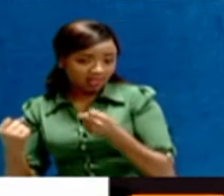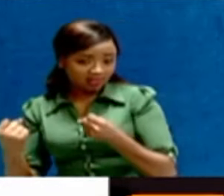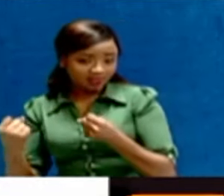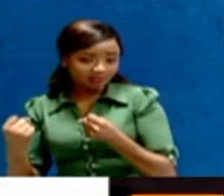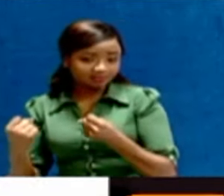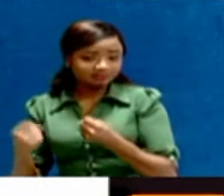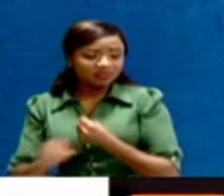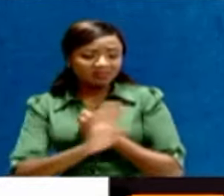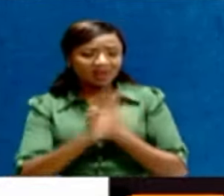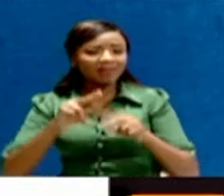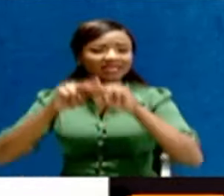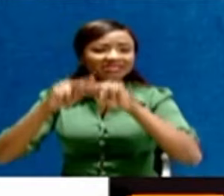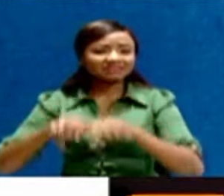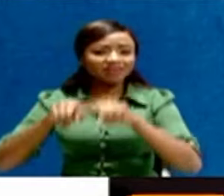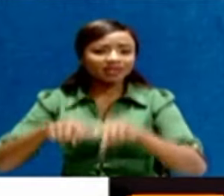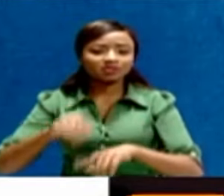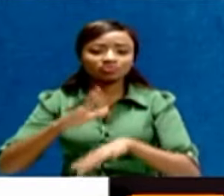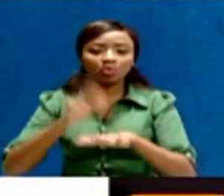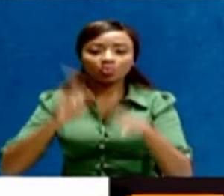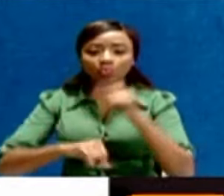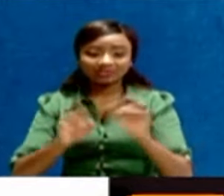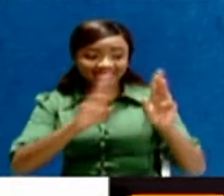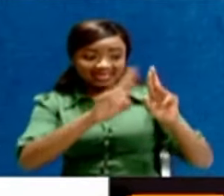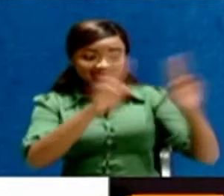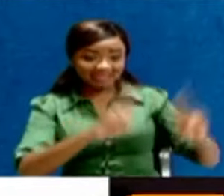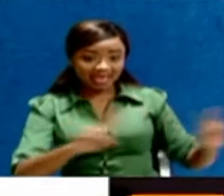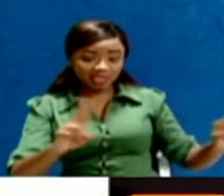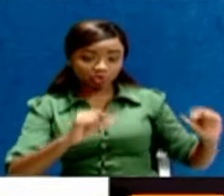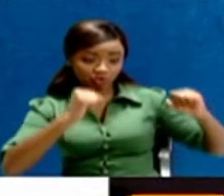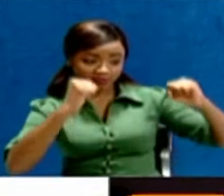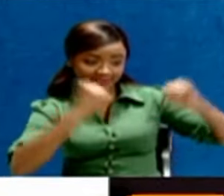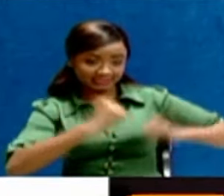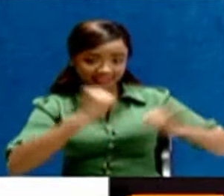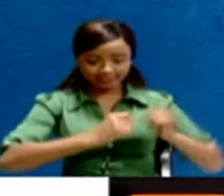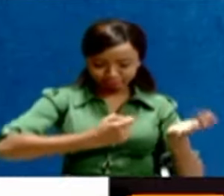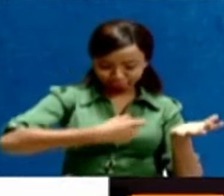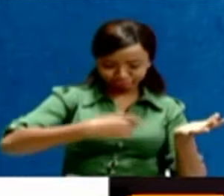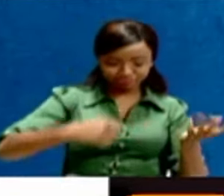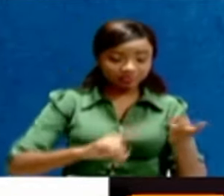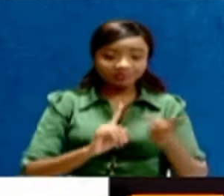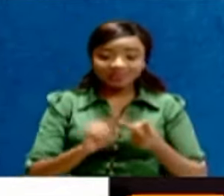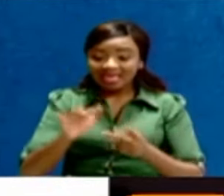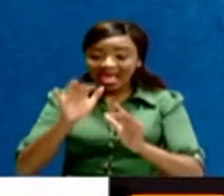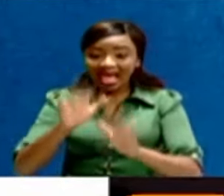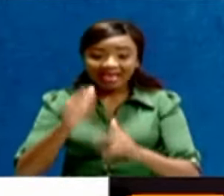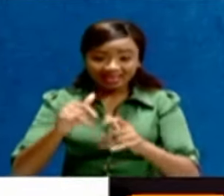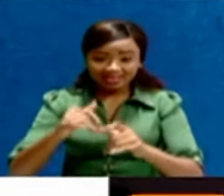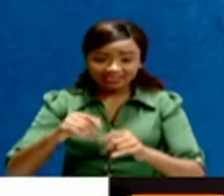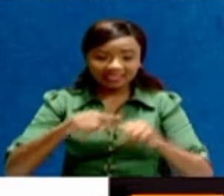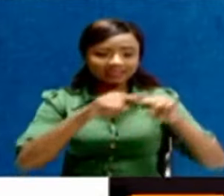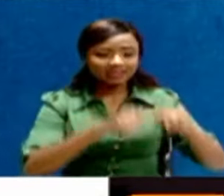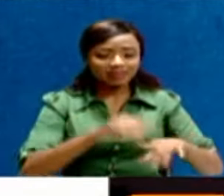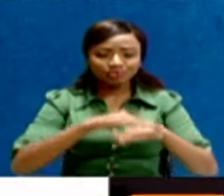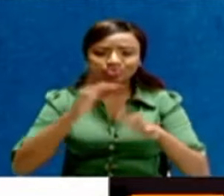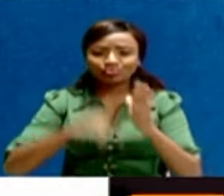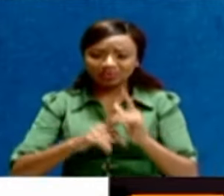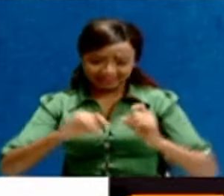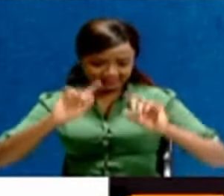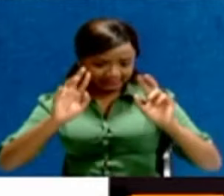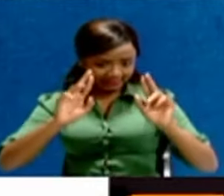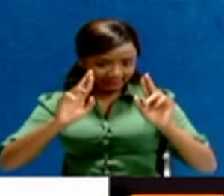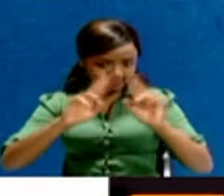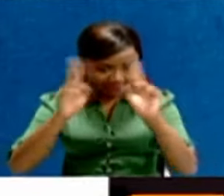they relied on international treaties that are signed. You know, when you look at the issue of agriculture, they also relied on international treaties, and particularly and